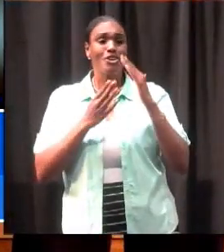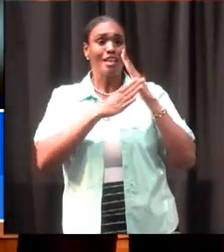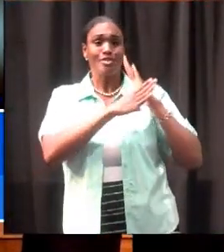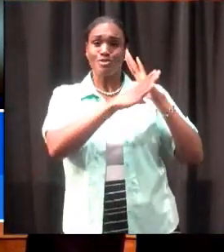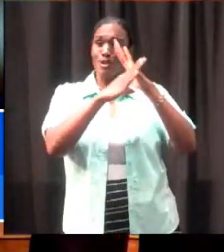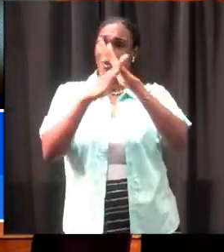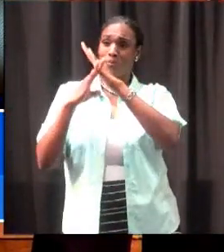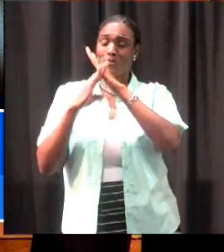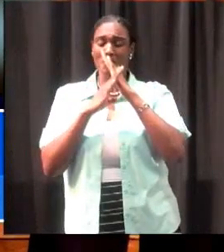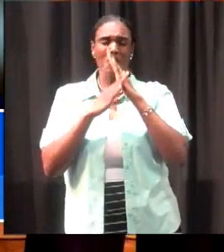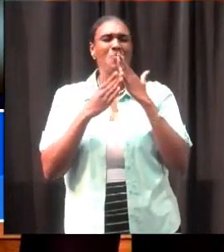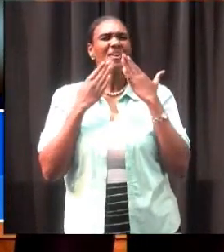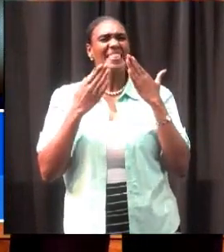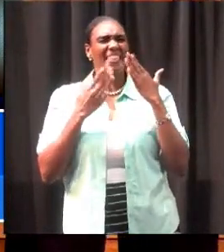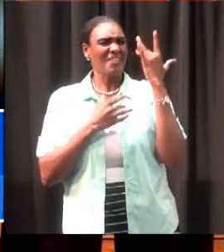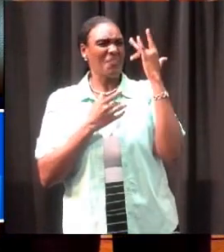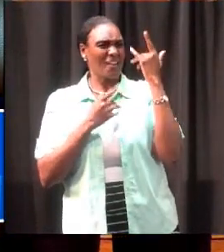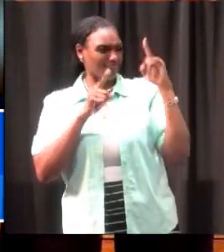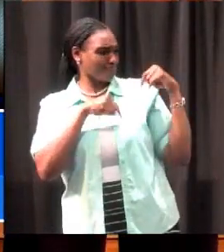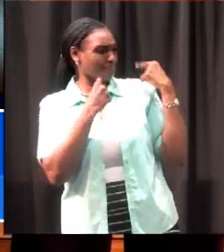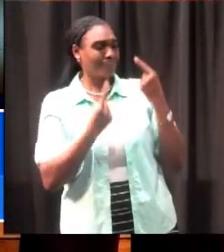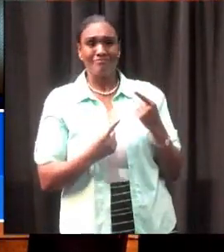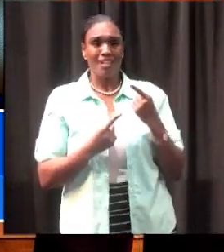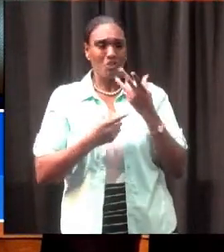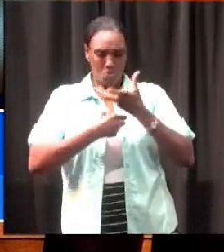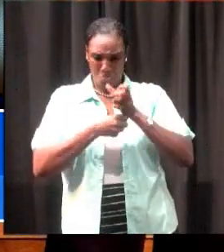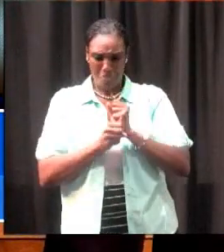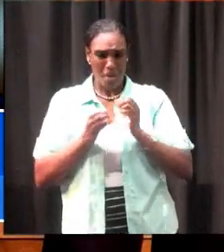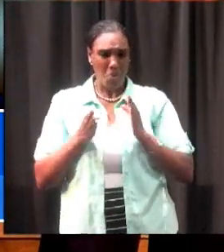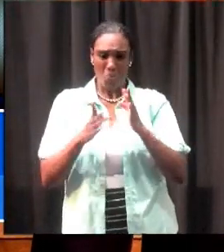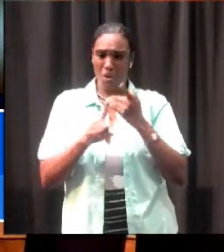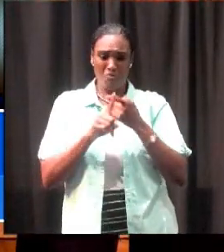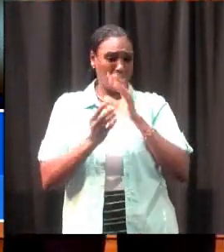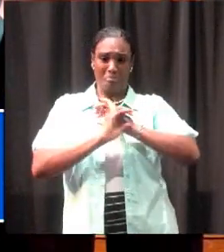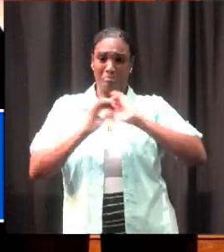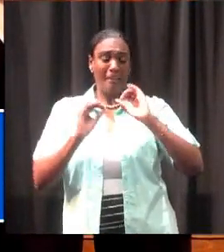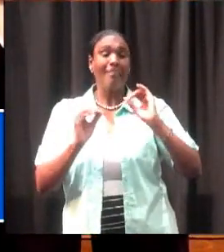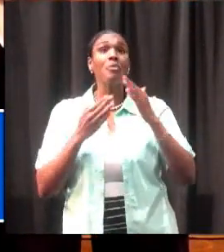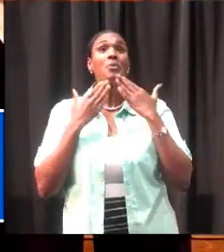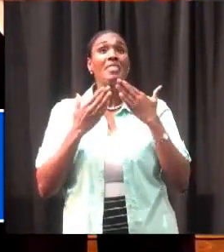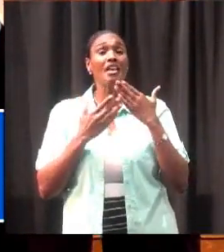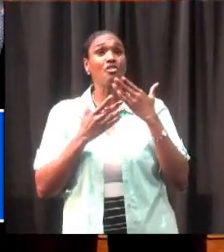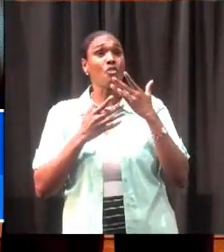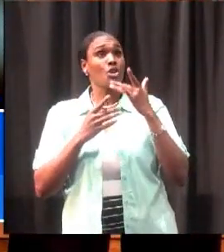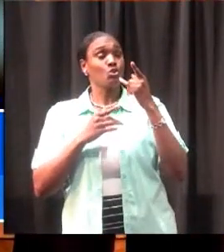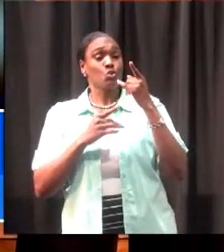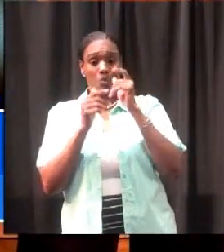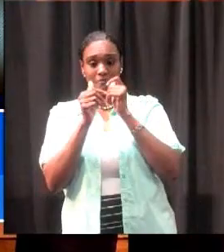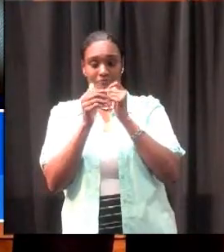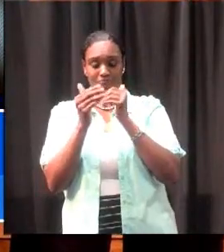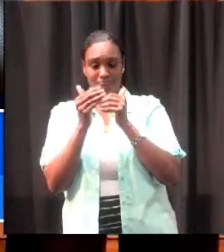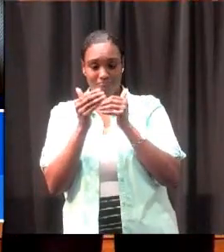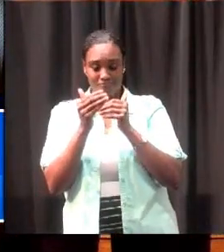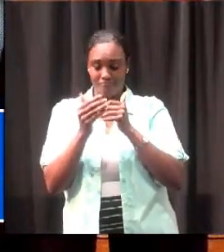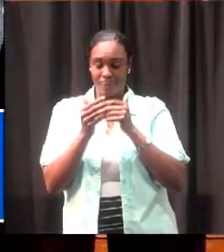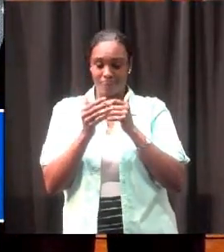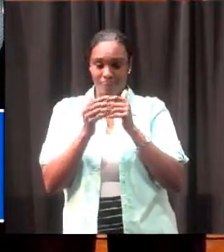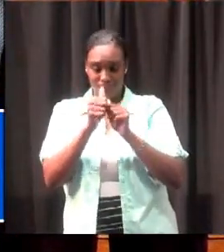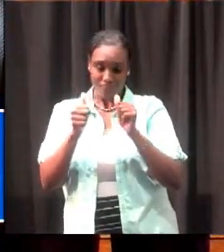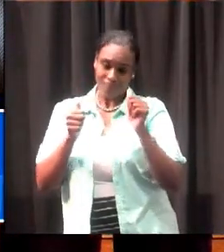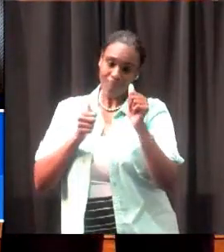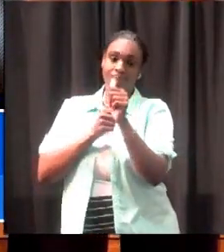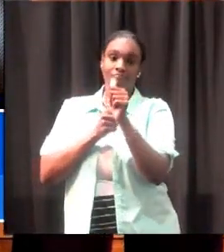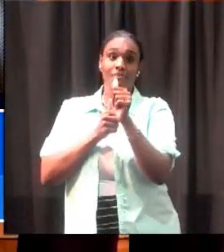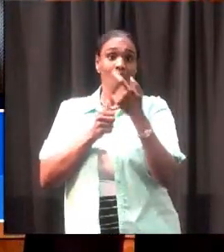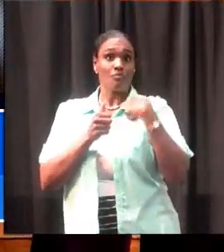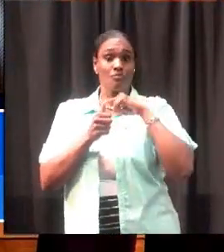for making ways out of no way, God. We thank you for going before us, oh God. We thank you for strength and joy, oh God. We